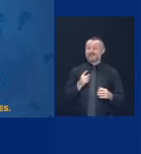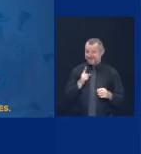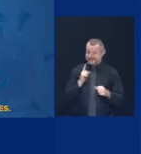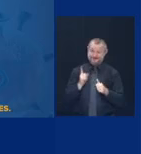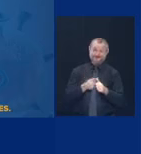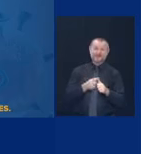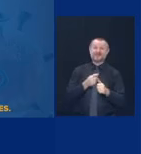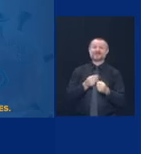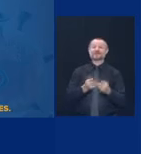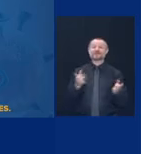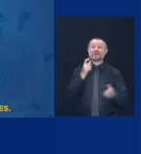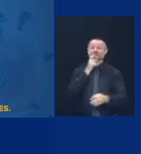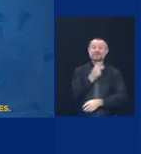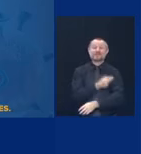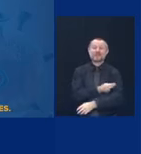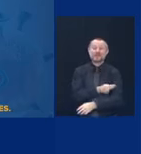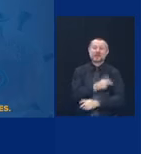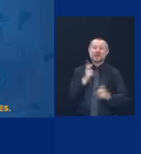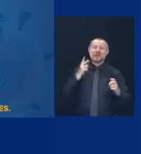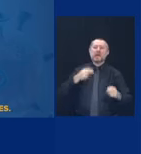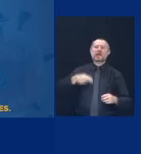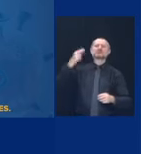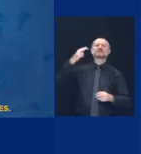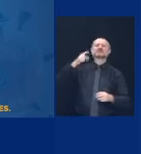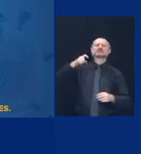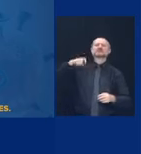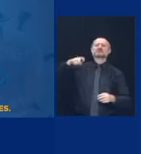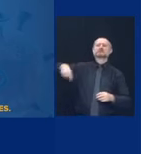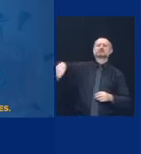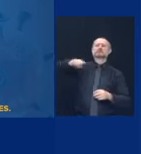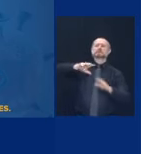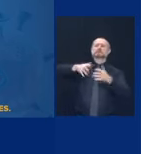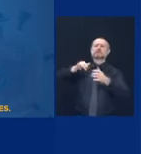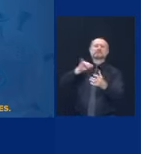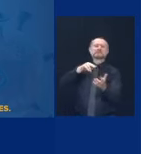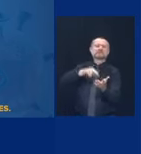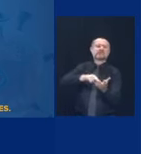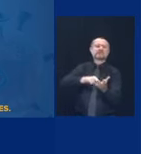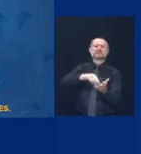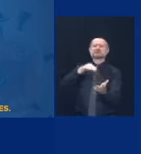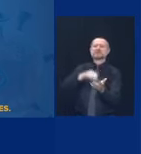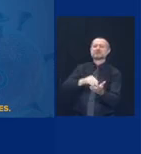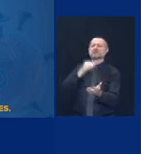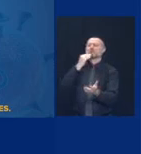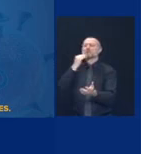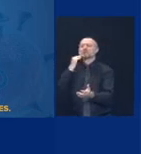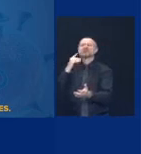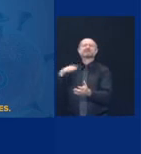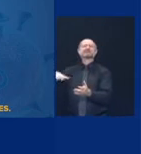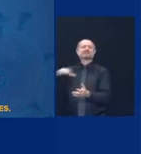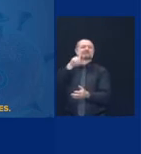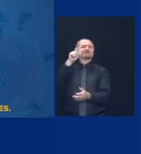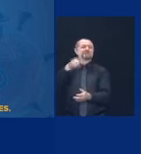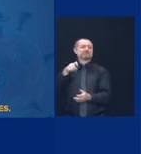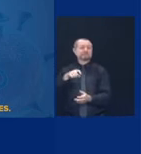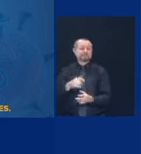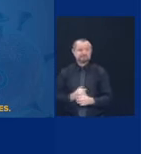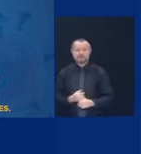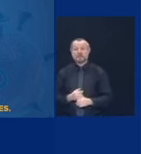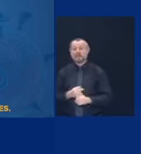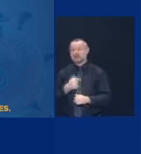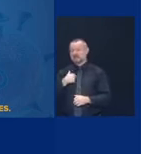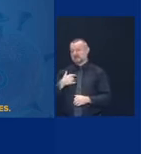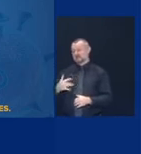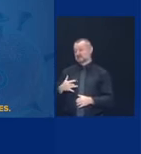first high-need populations, nursing homes, etc. I will wager